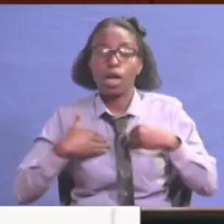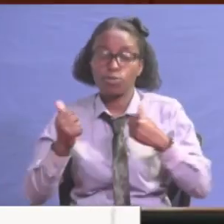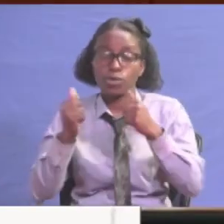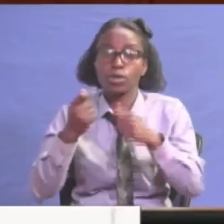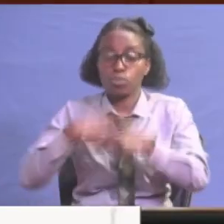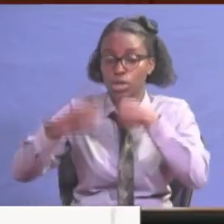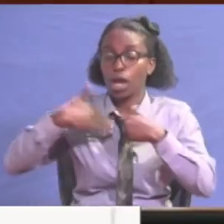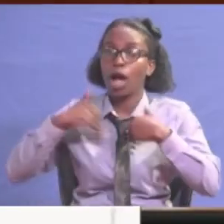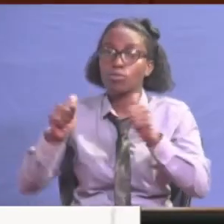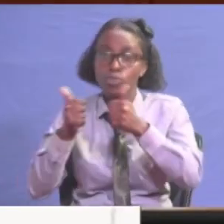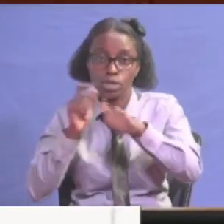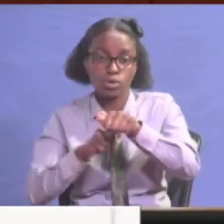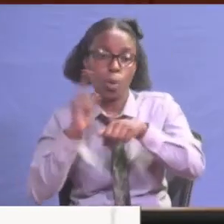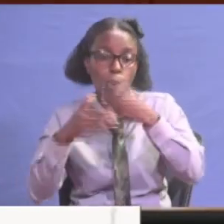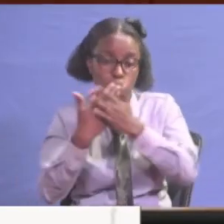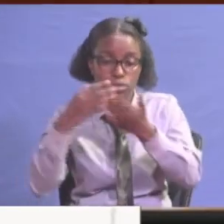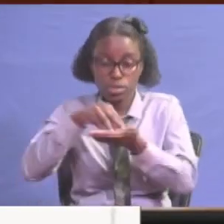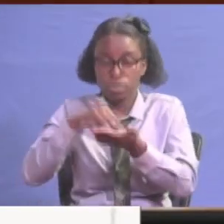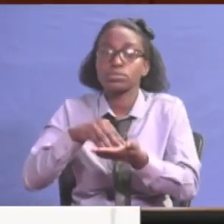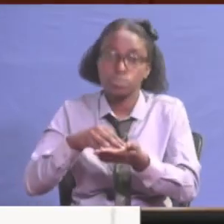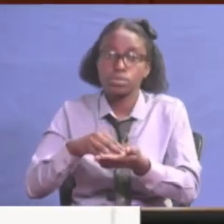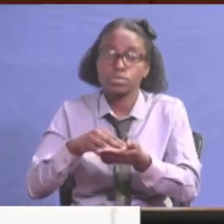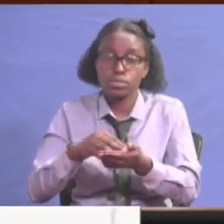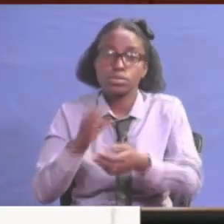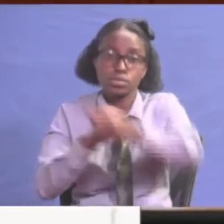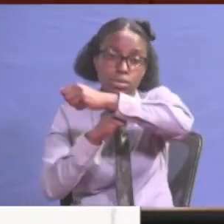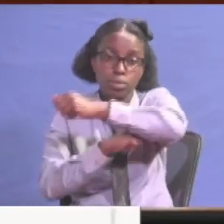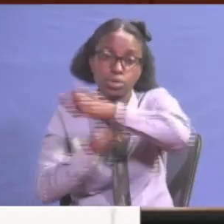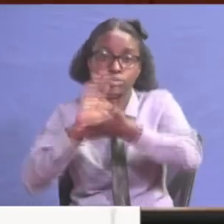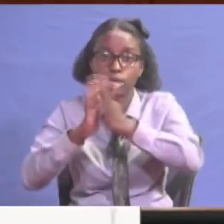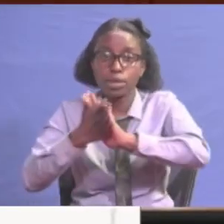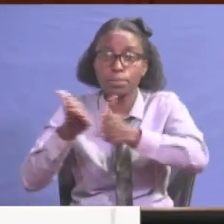2/3 of the senators should be in support. Dennis Munyi, KUTV.